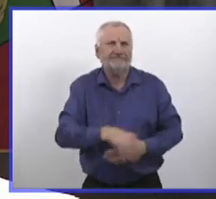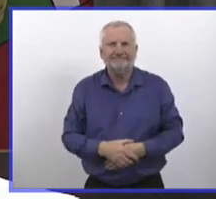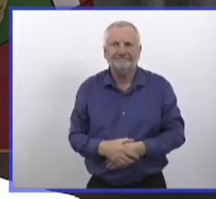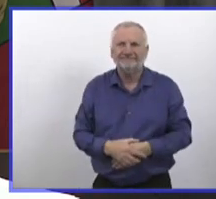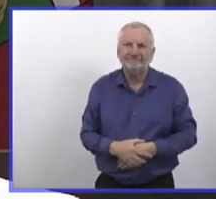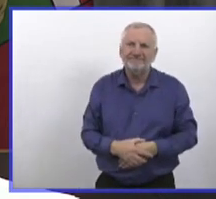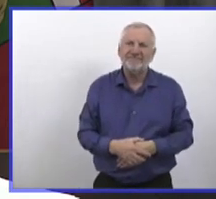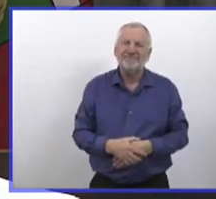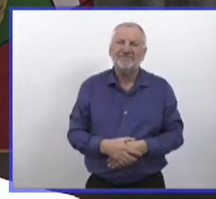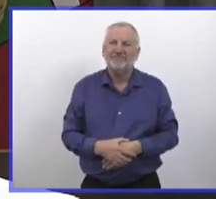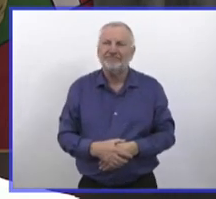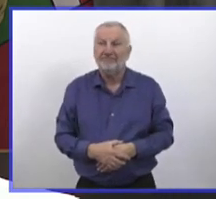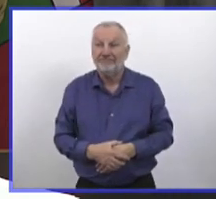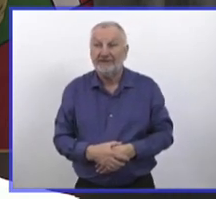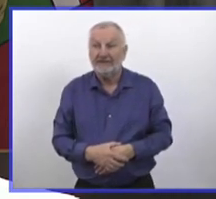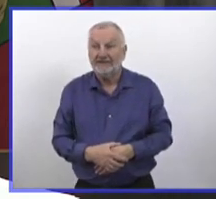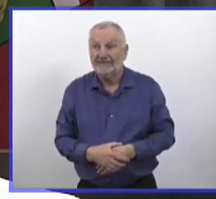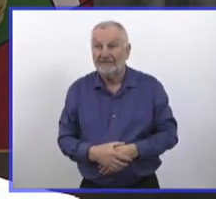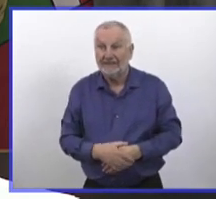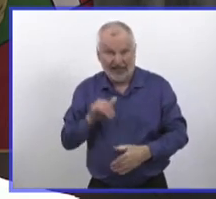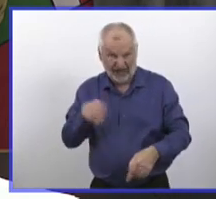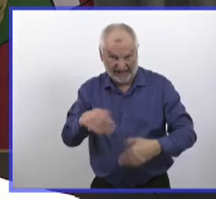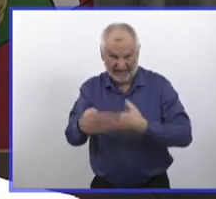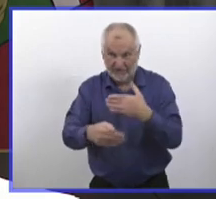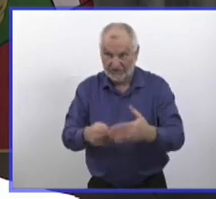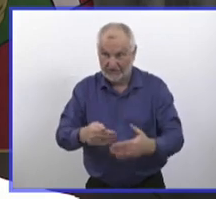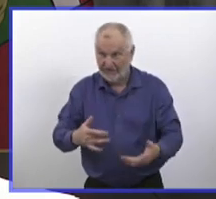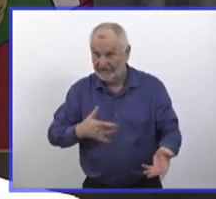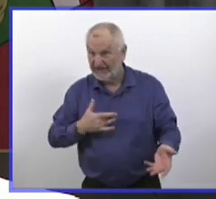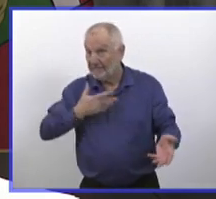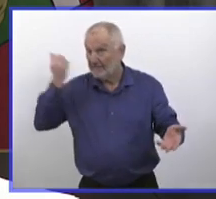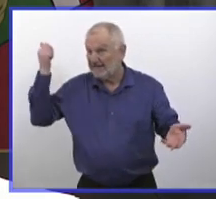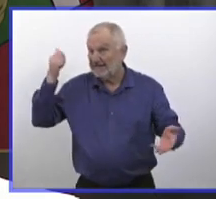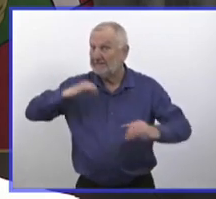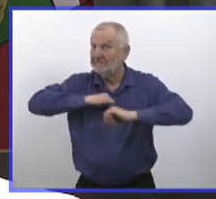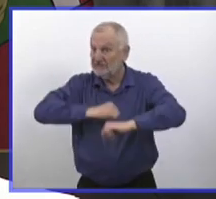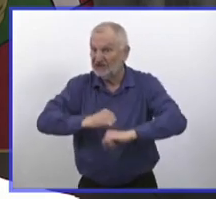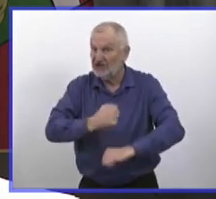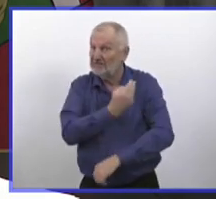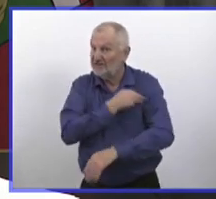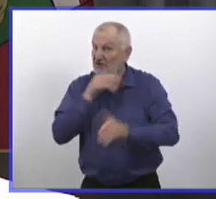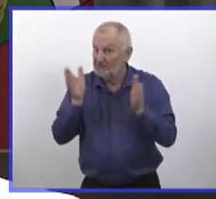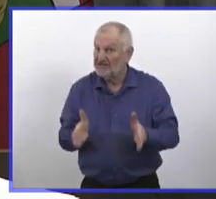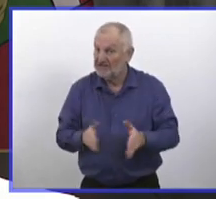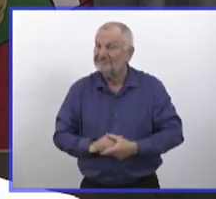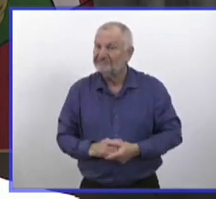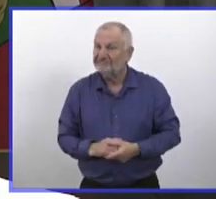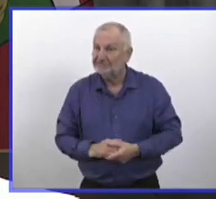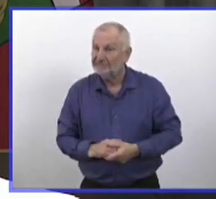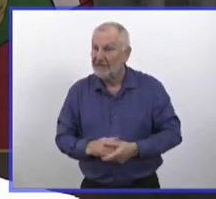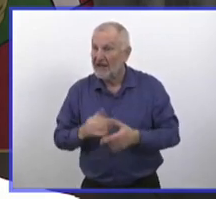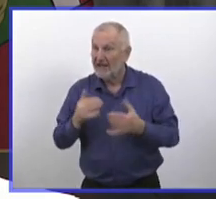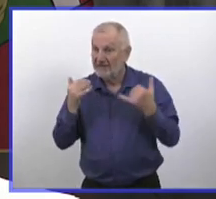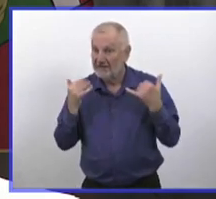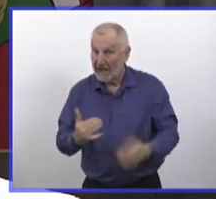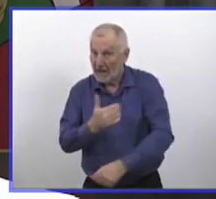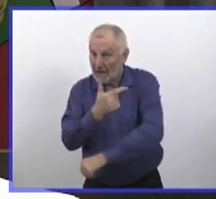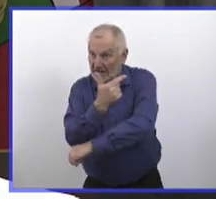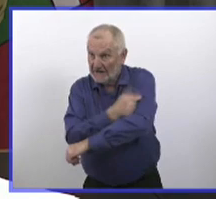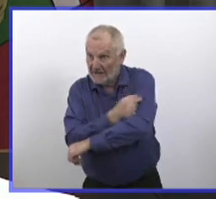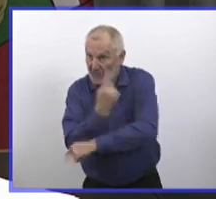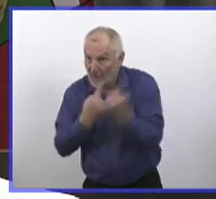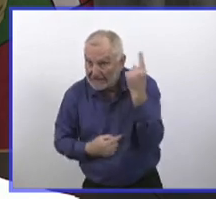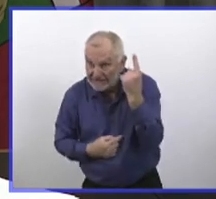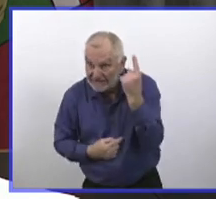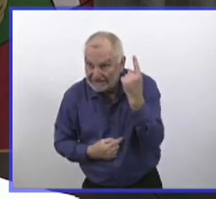if we continued with sticking to that second dose schedule at the 3 or 4 week mark, meaning that we would have half as